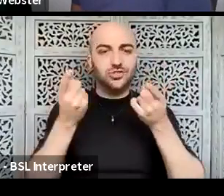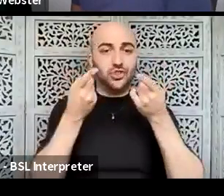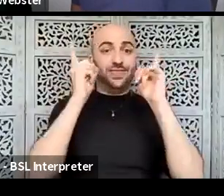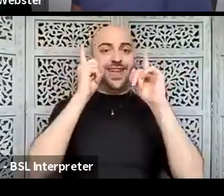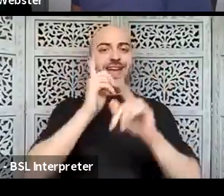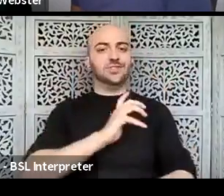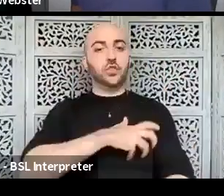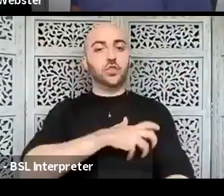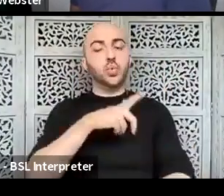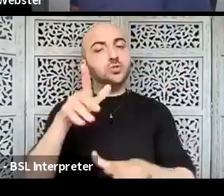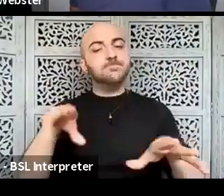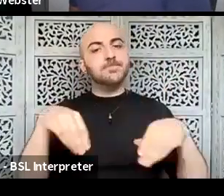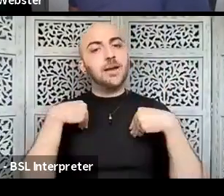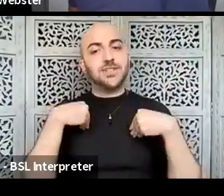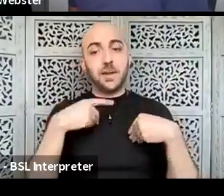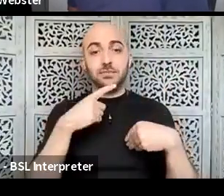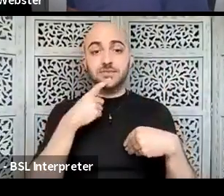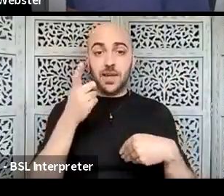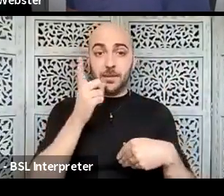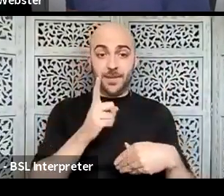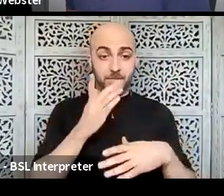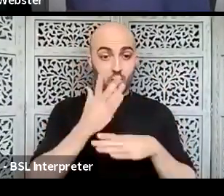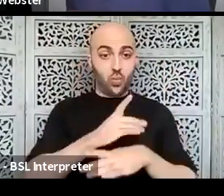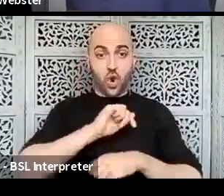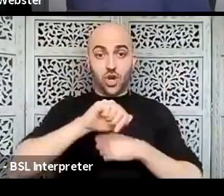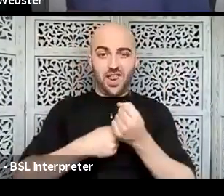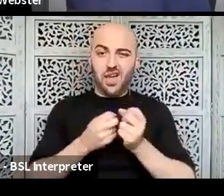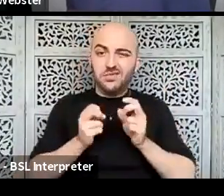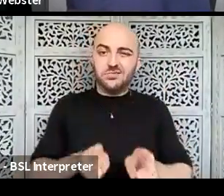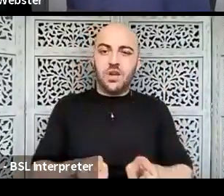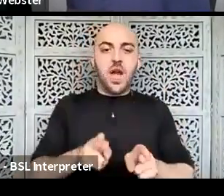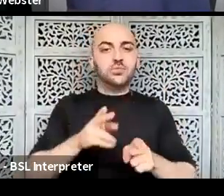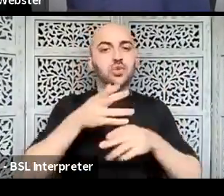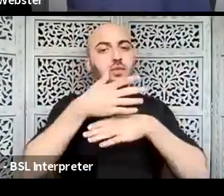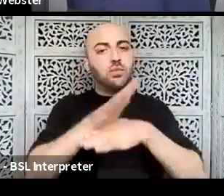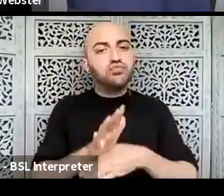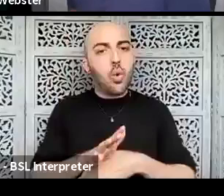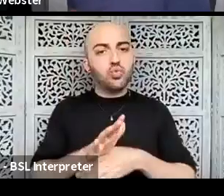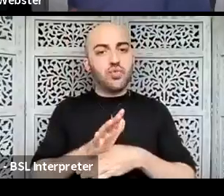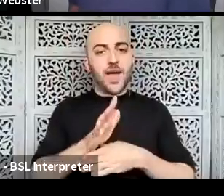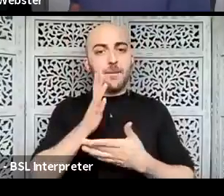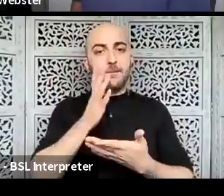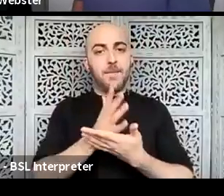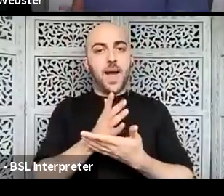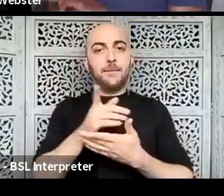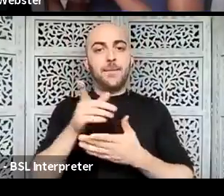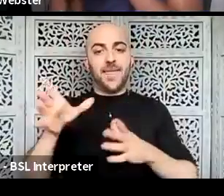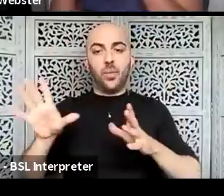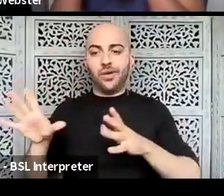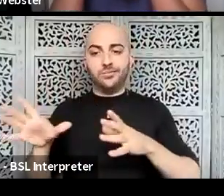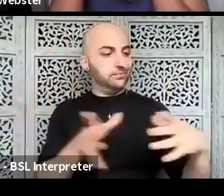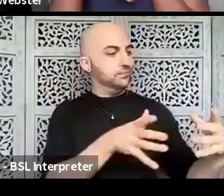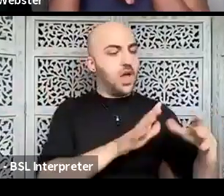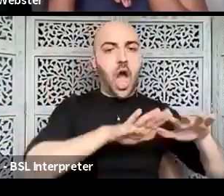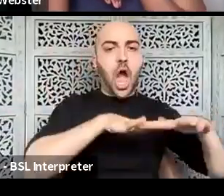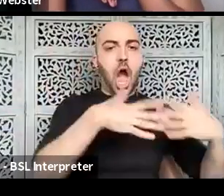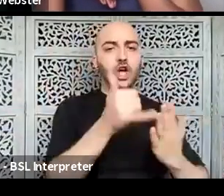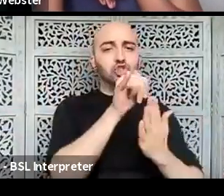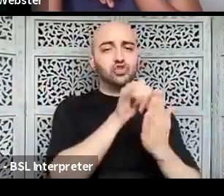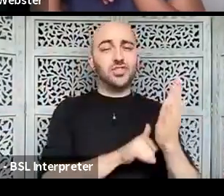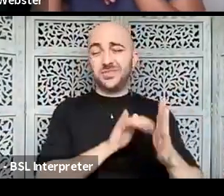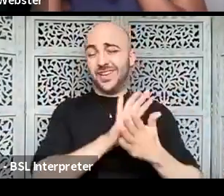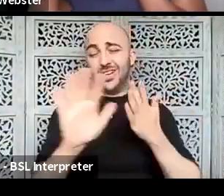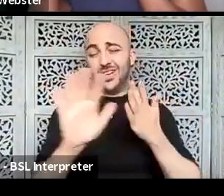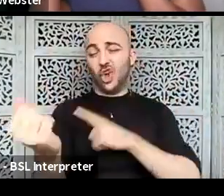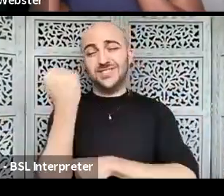basically, for people who work in the types of programmes that we do, which we've lumped together with the word unscripted, which isn't the sexiest word, but it does